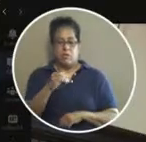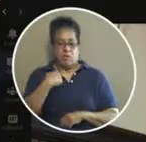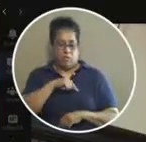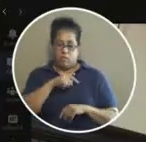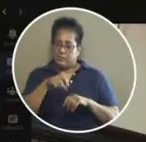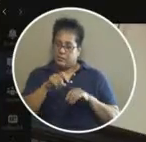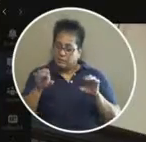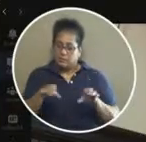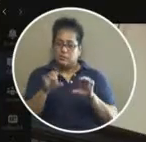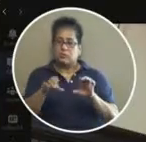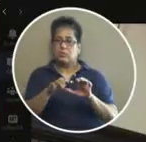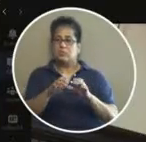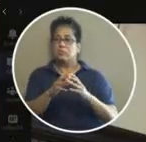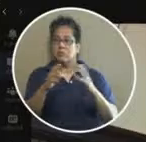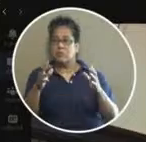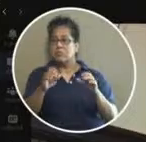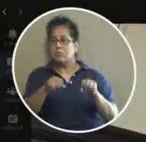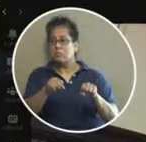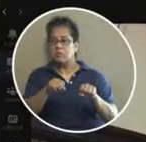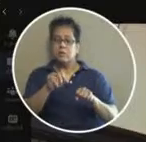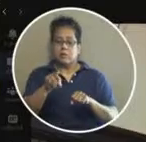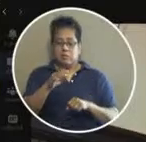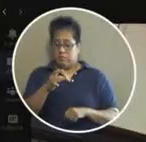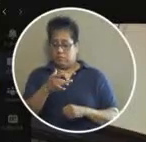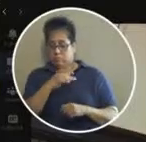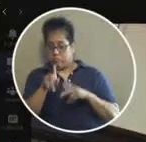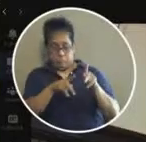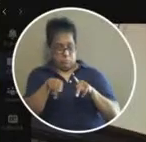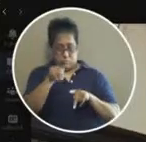all we can, and I want to encourage people who are comfortable